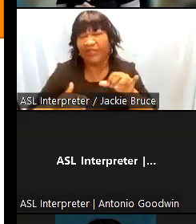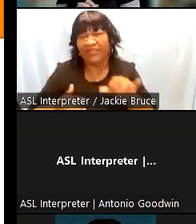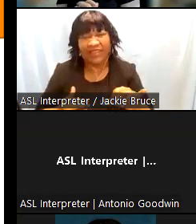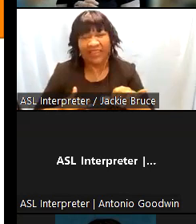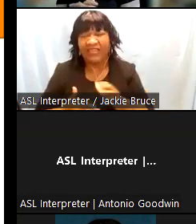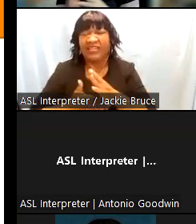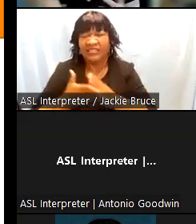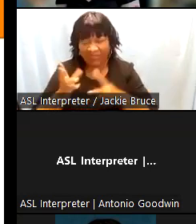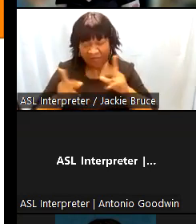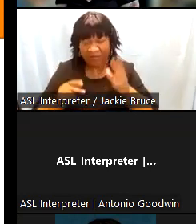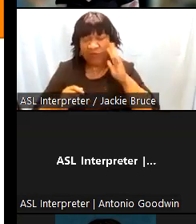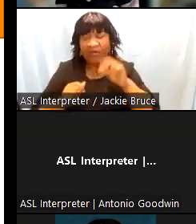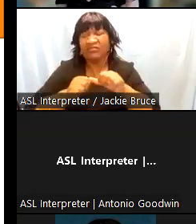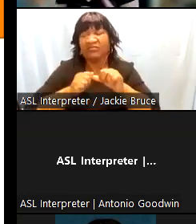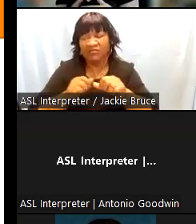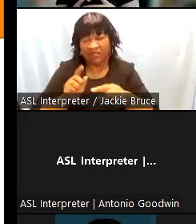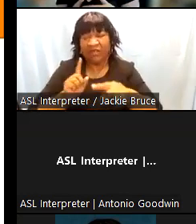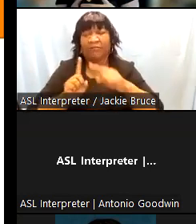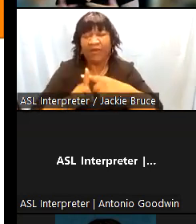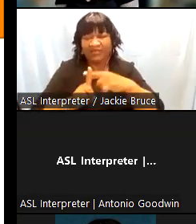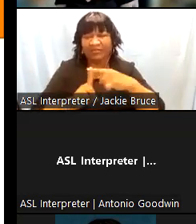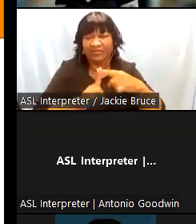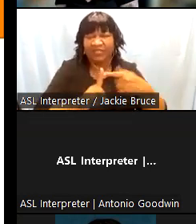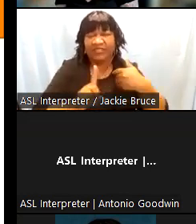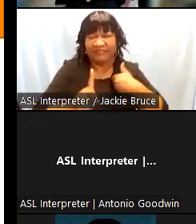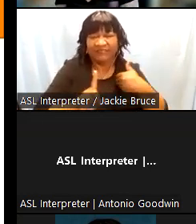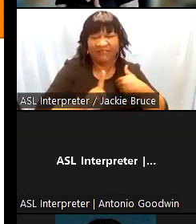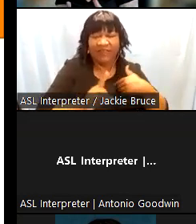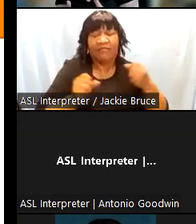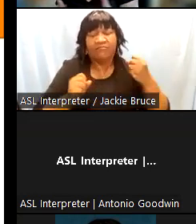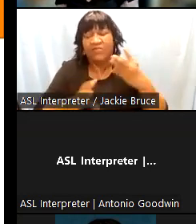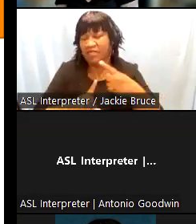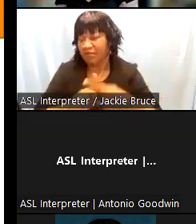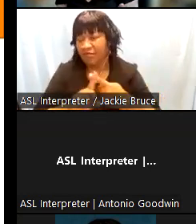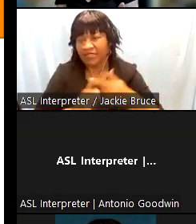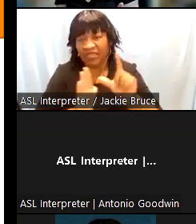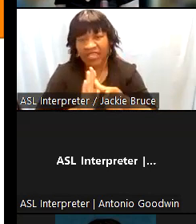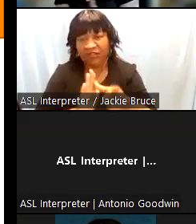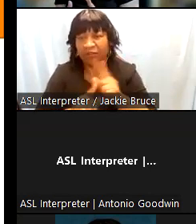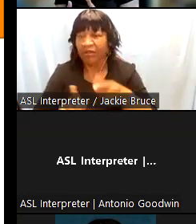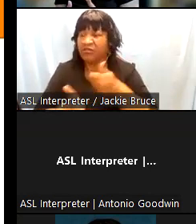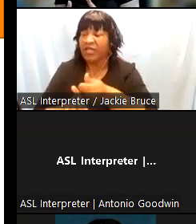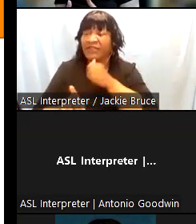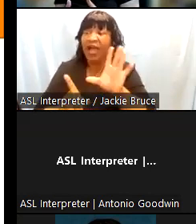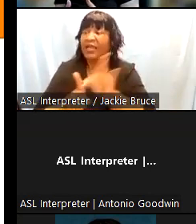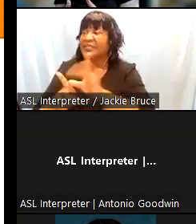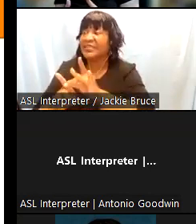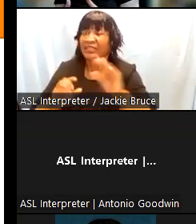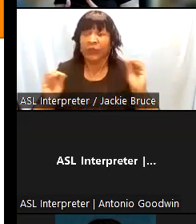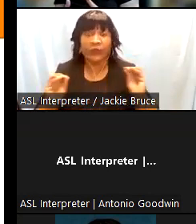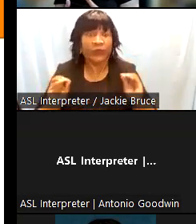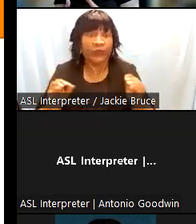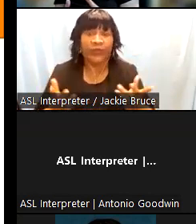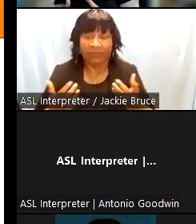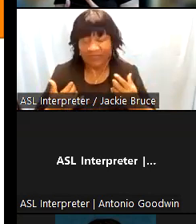do continue to show up positive even for months after they're not contagious anymore. So,